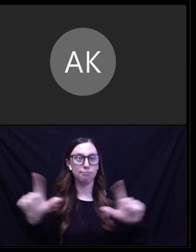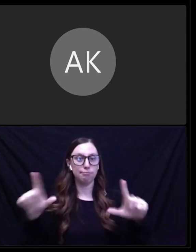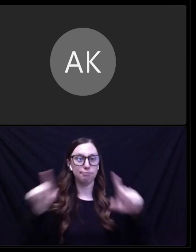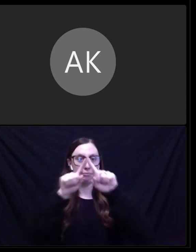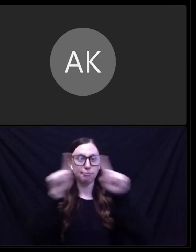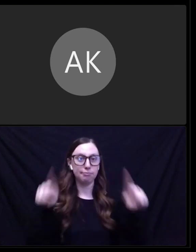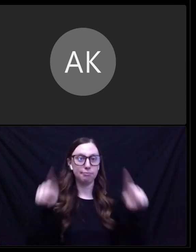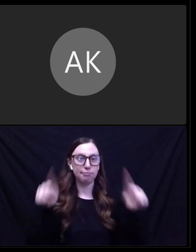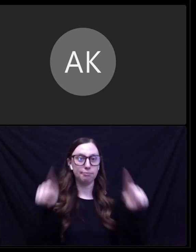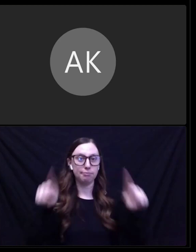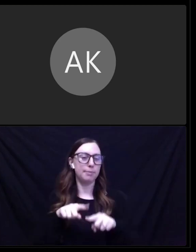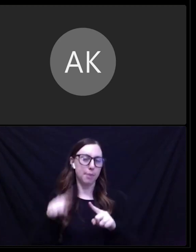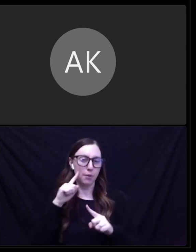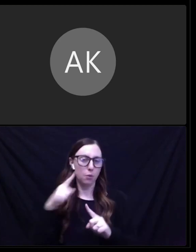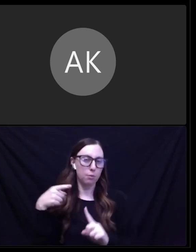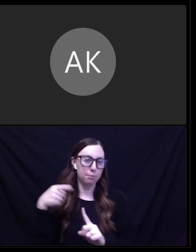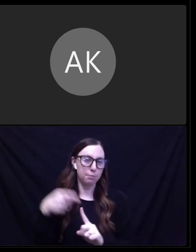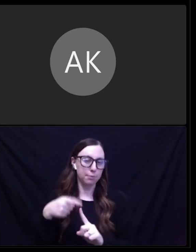of the demo.